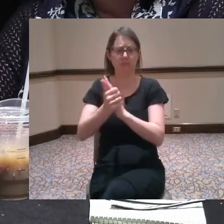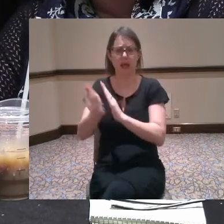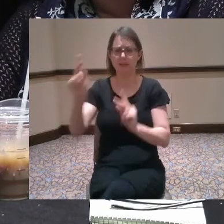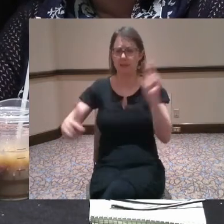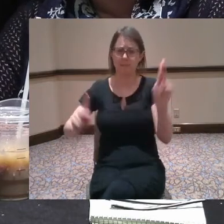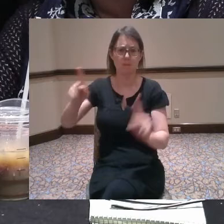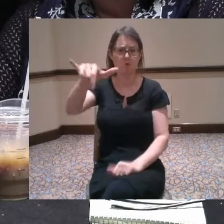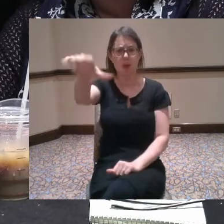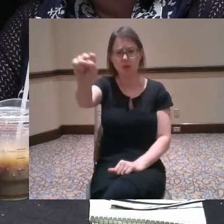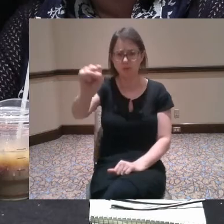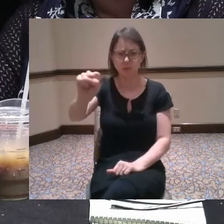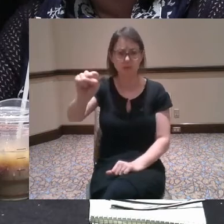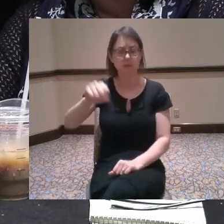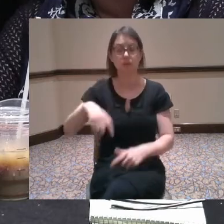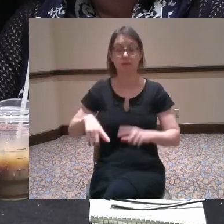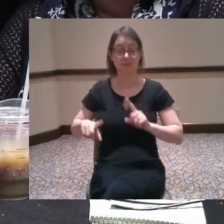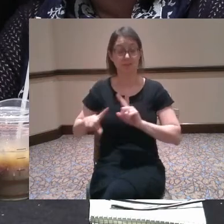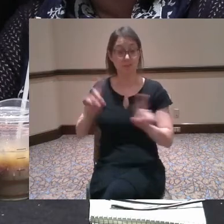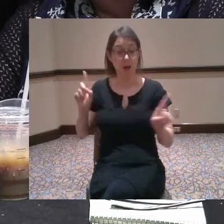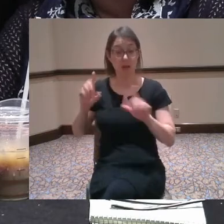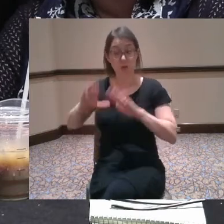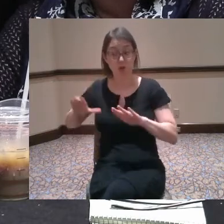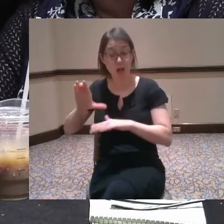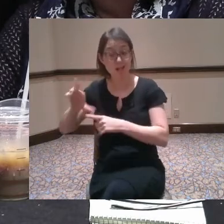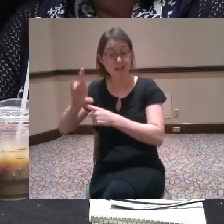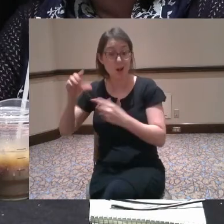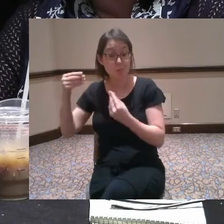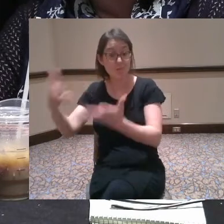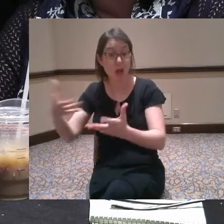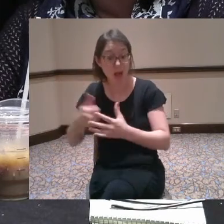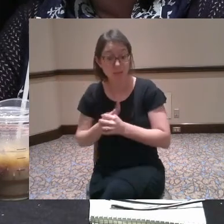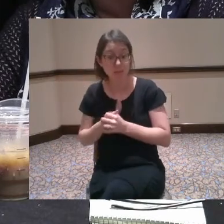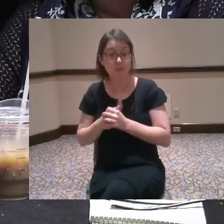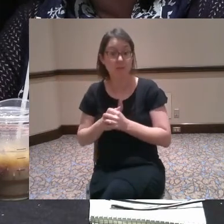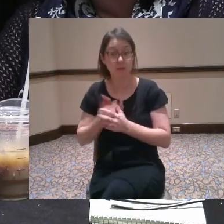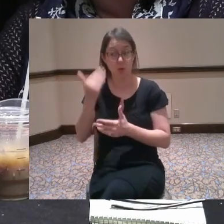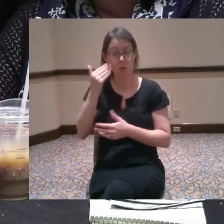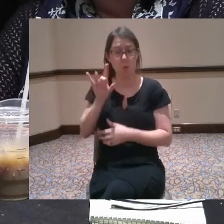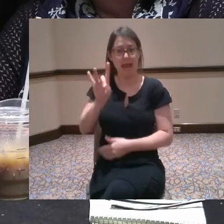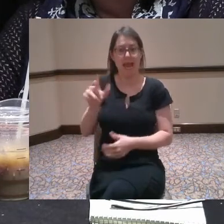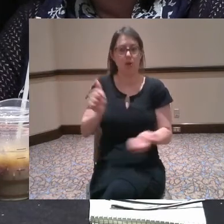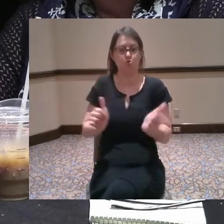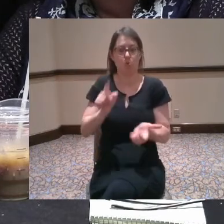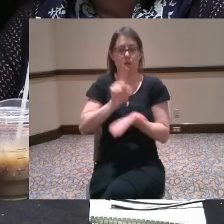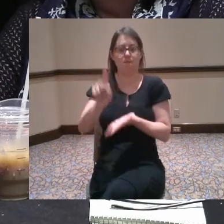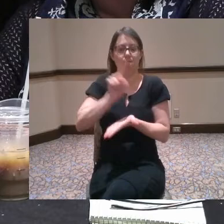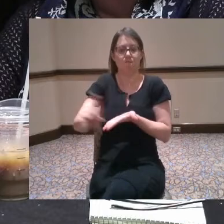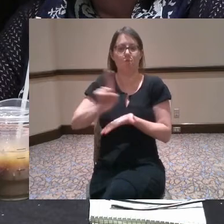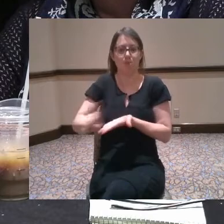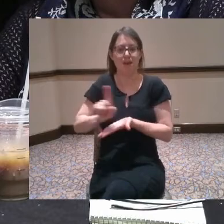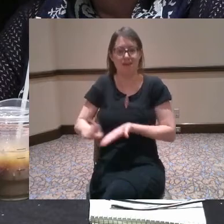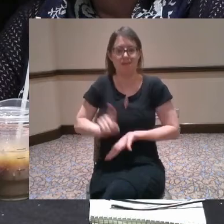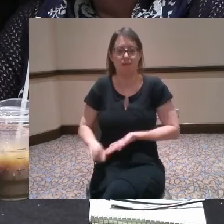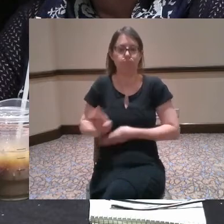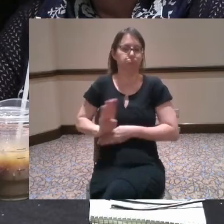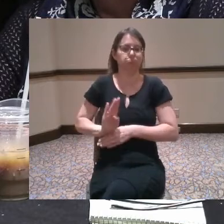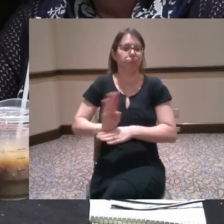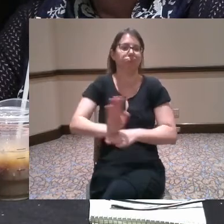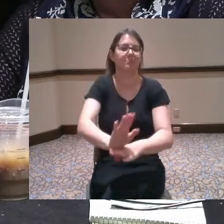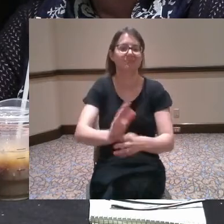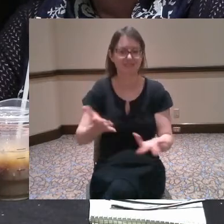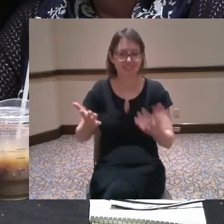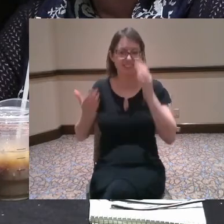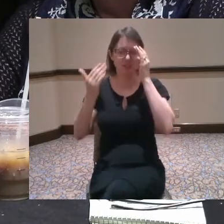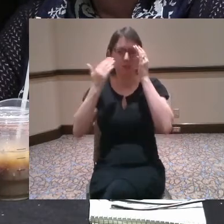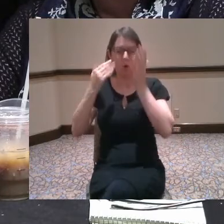making sure that they have the proper childcare so that they can do 8 shows a week, so that they are bringing in comparable, you